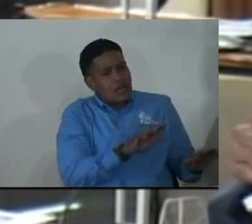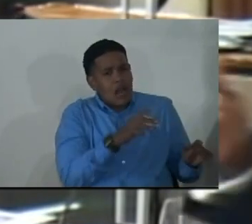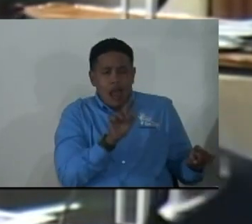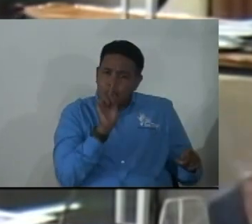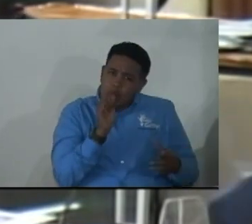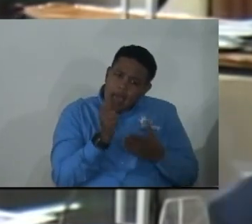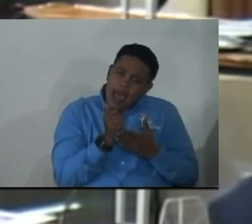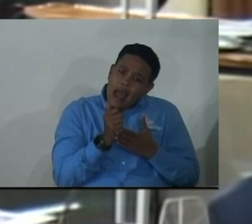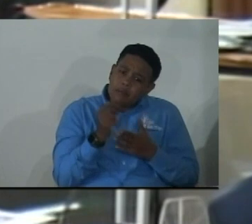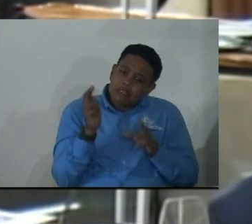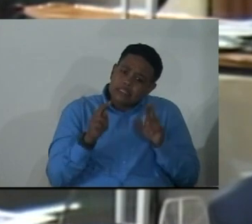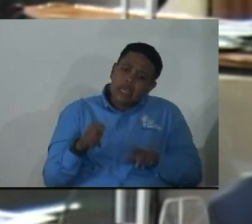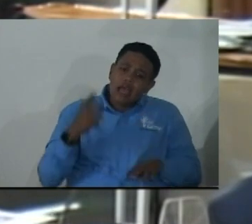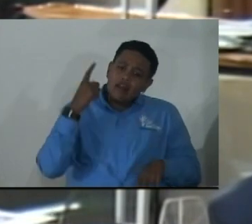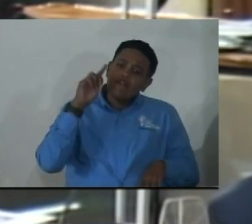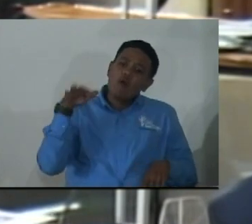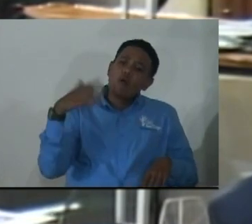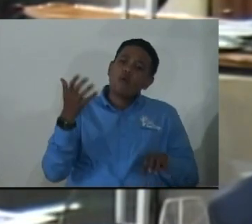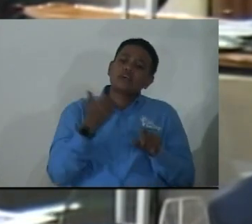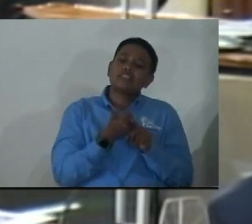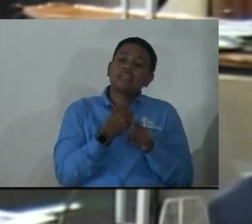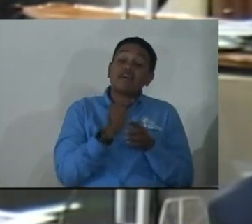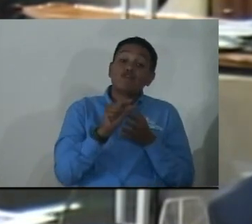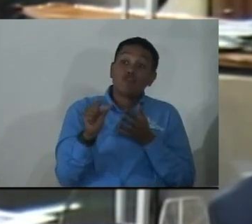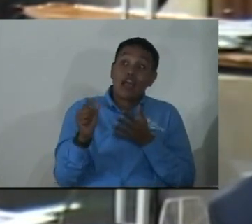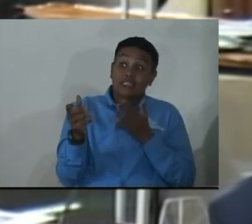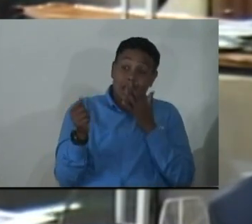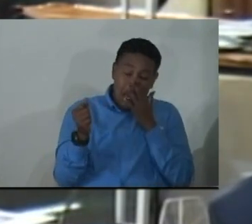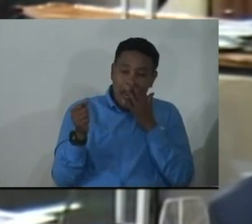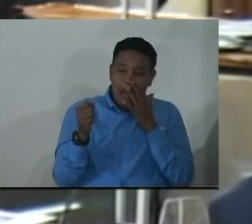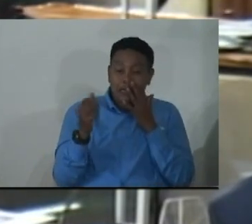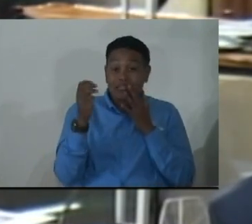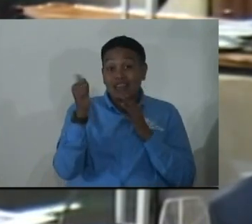help them to sign up for the grant. And that's